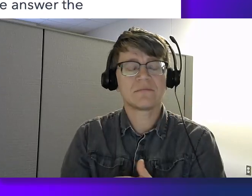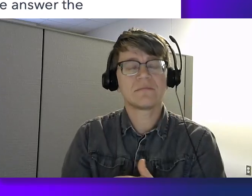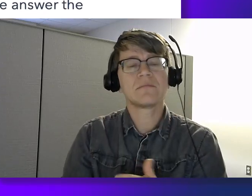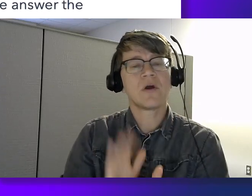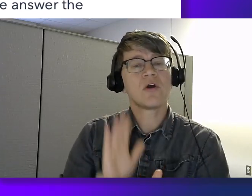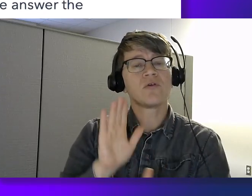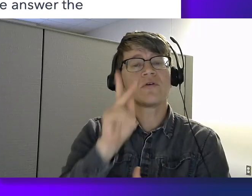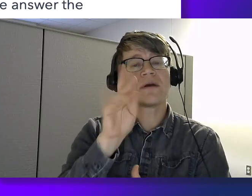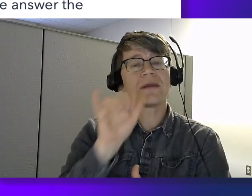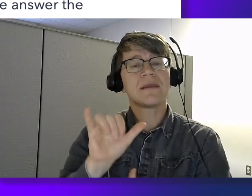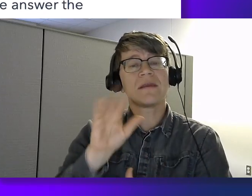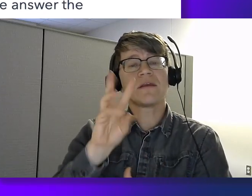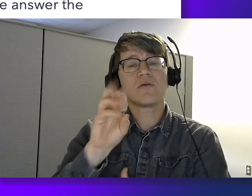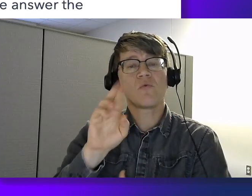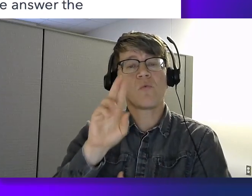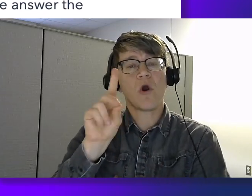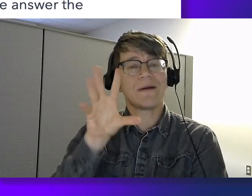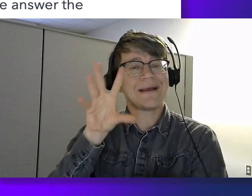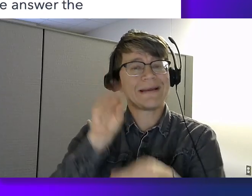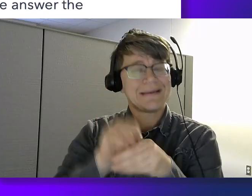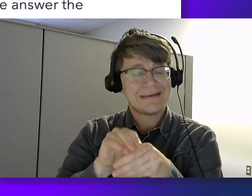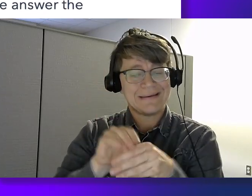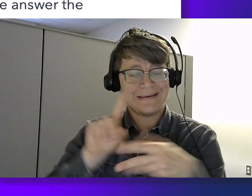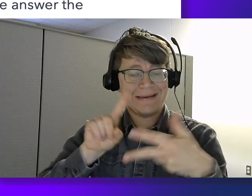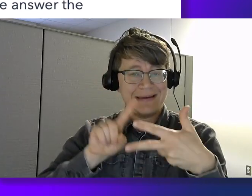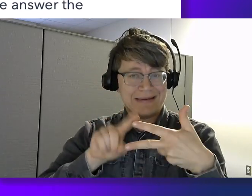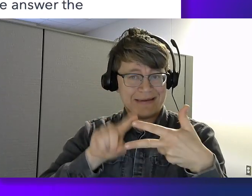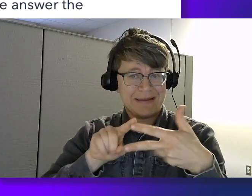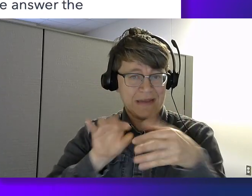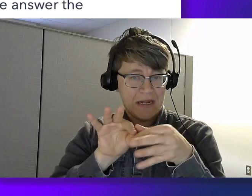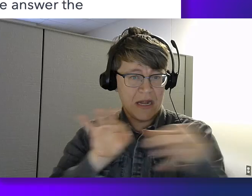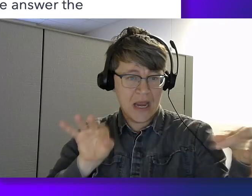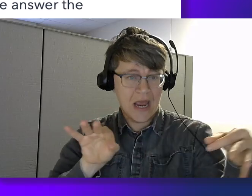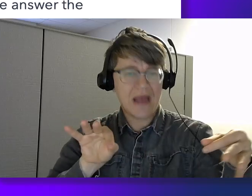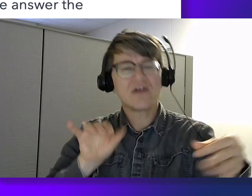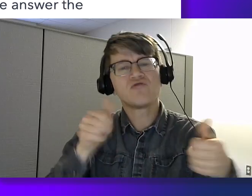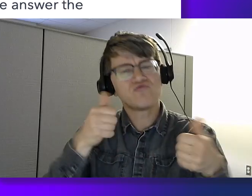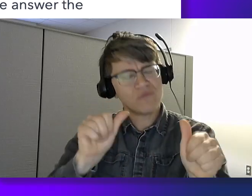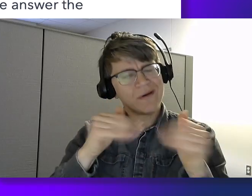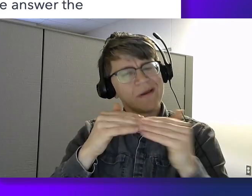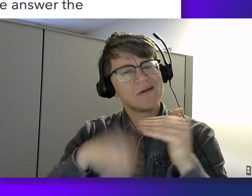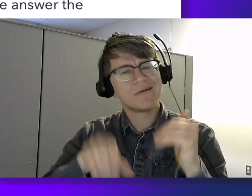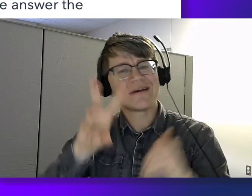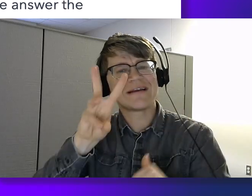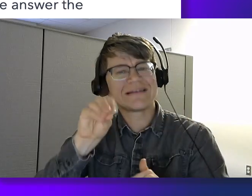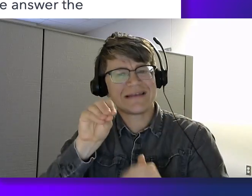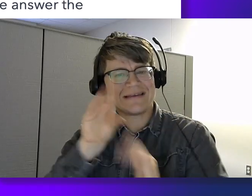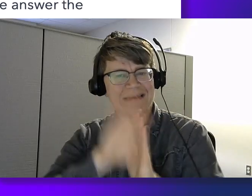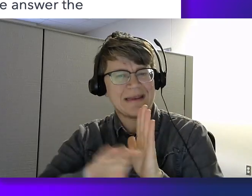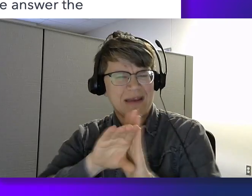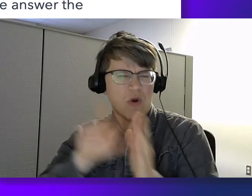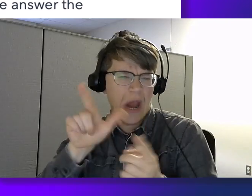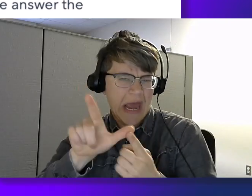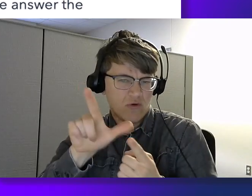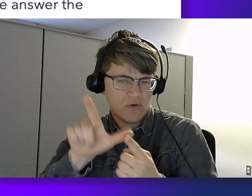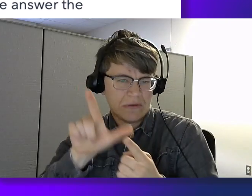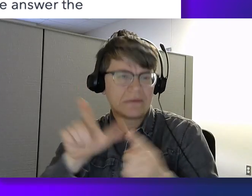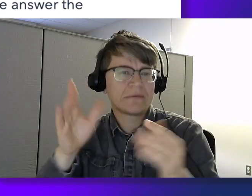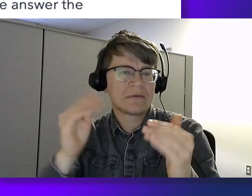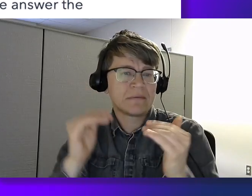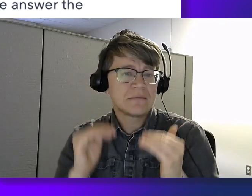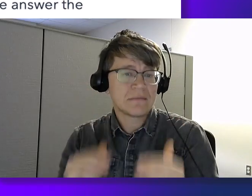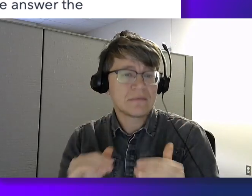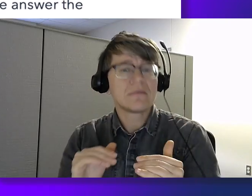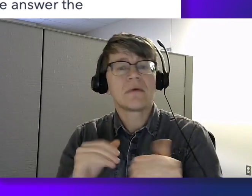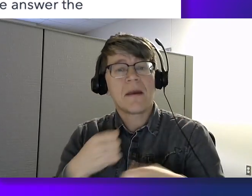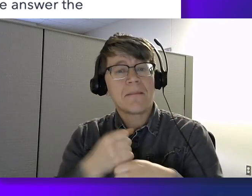primary keyword in your title tag. Keep your title under 60 characters, if possible. And make sure both your page heading and title answer